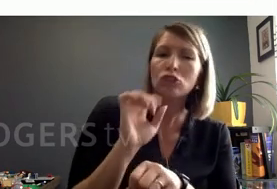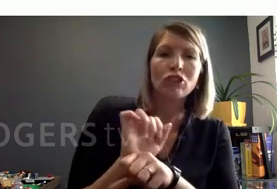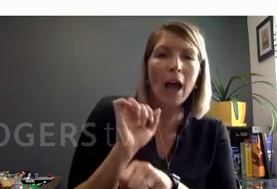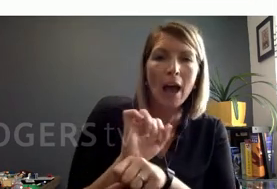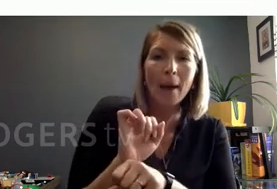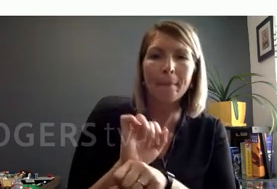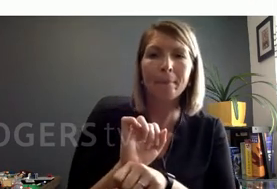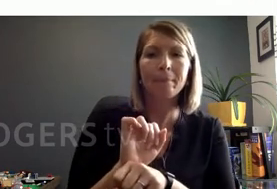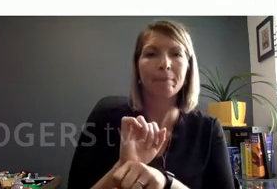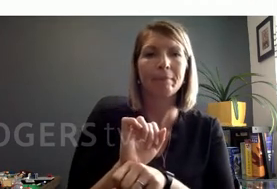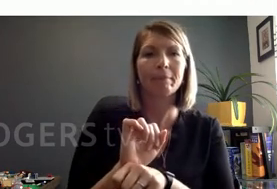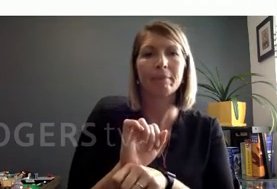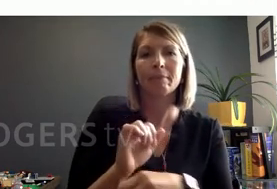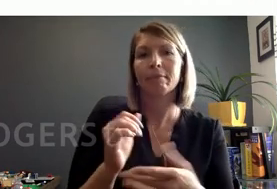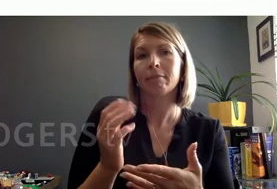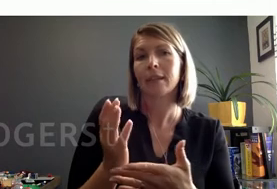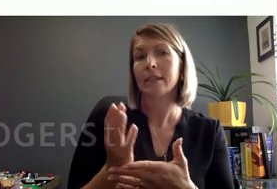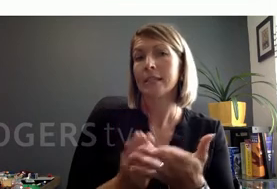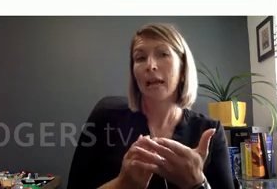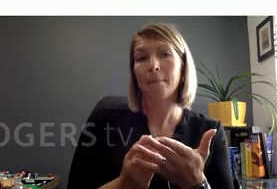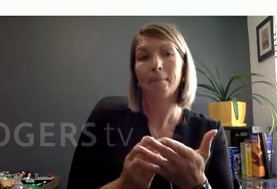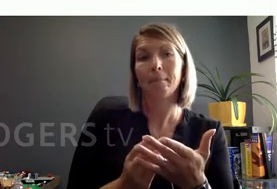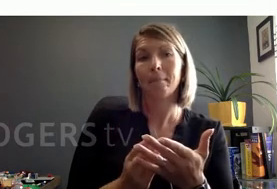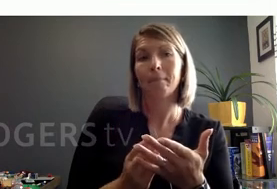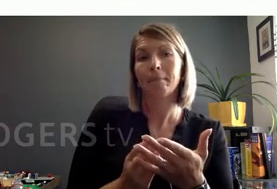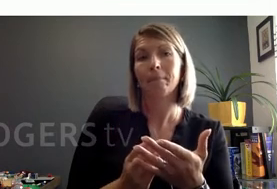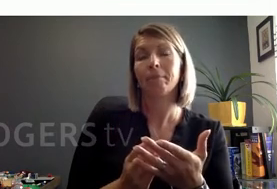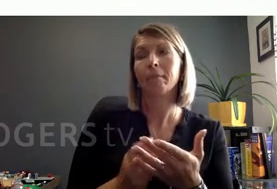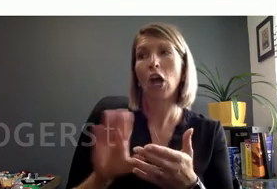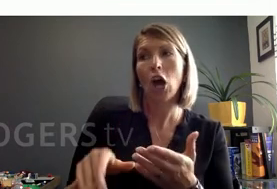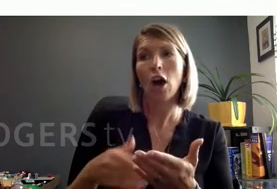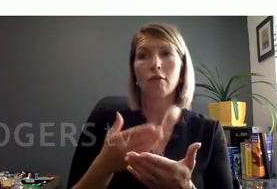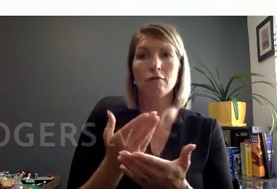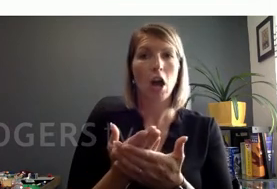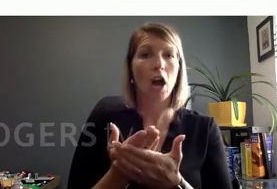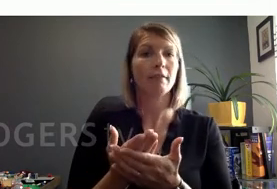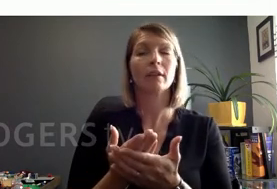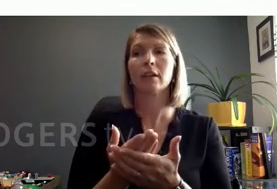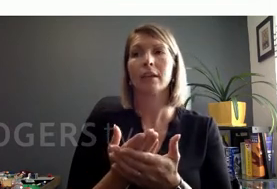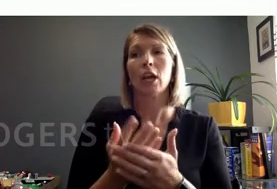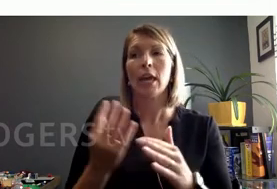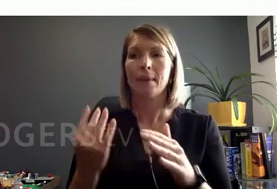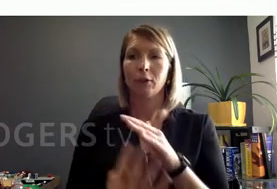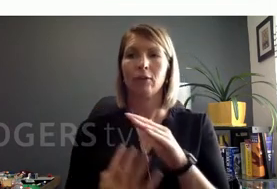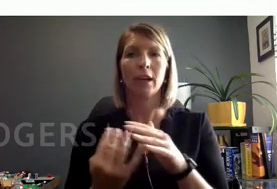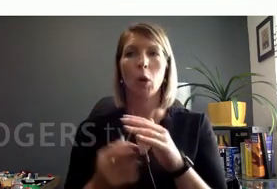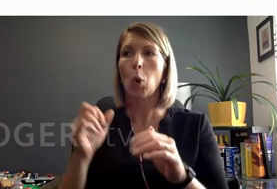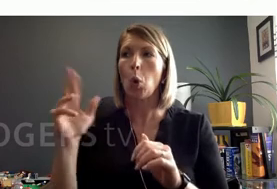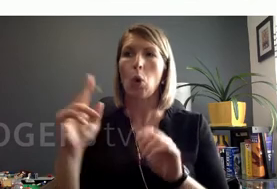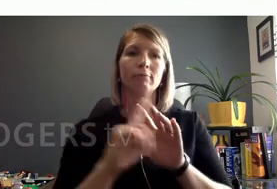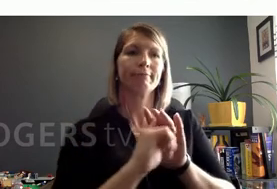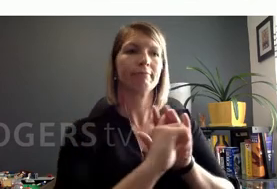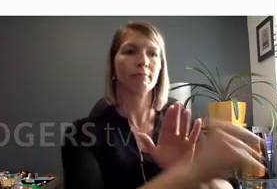you know, not so great circumstances as refugee status, things like that. But what we provide